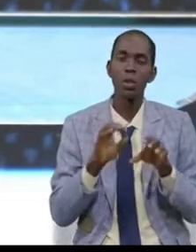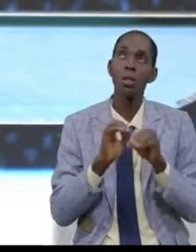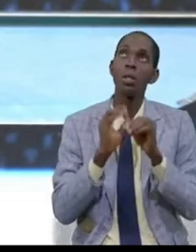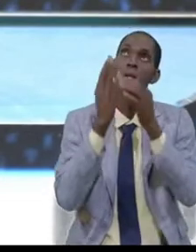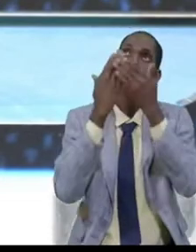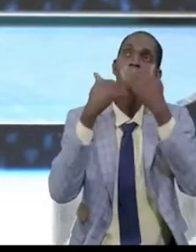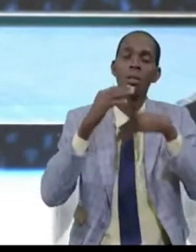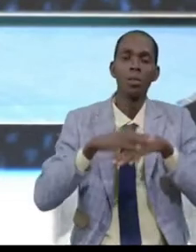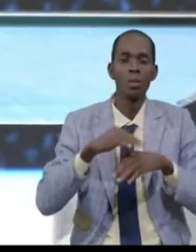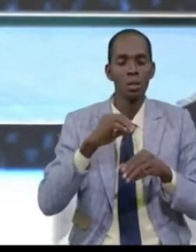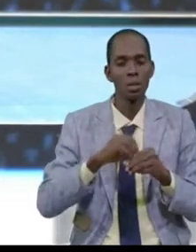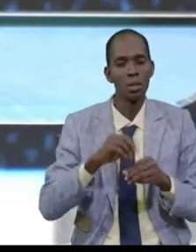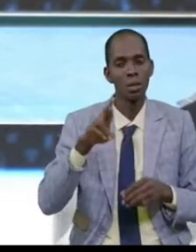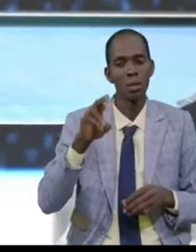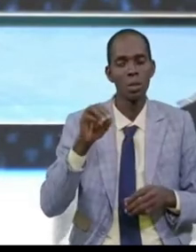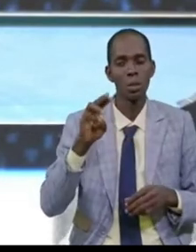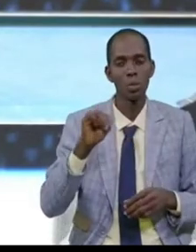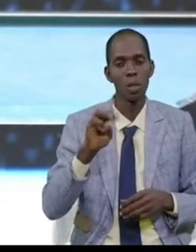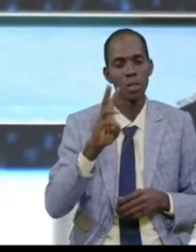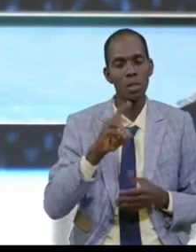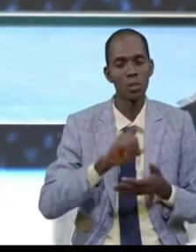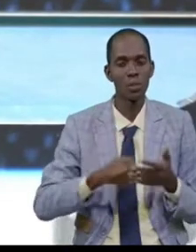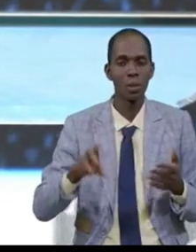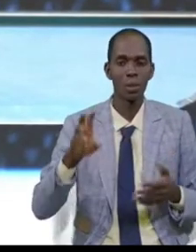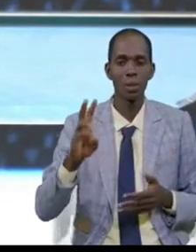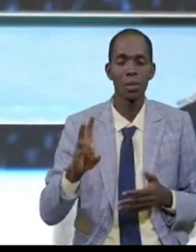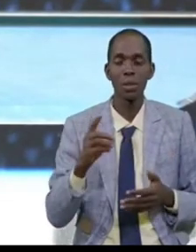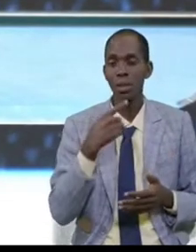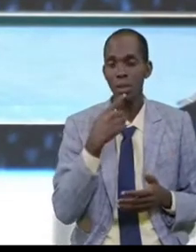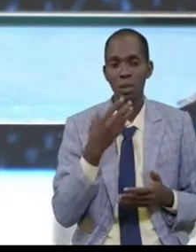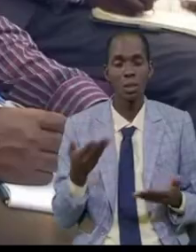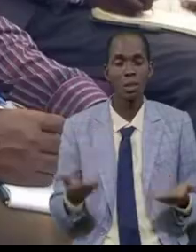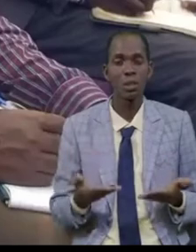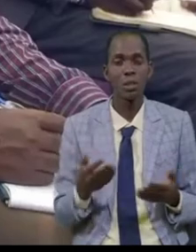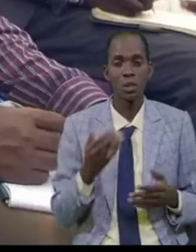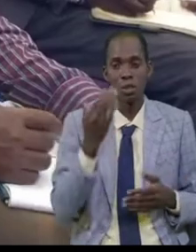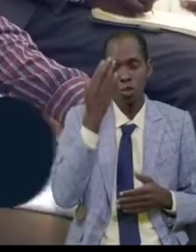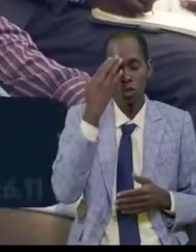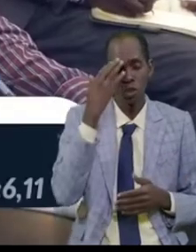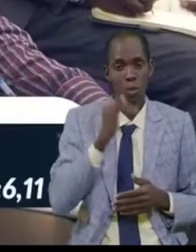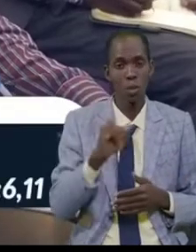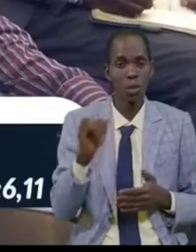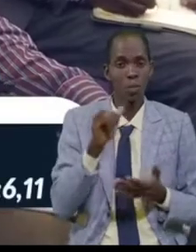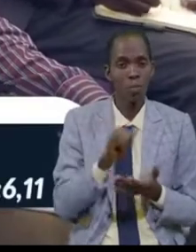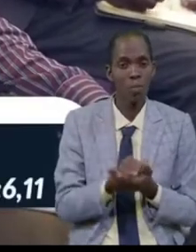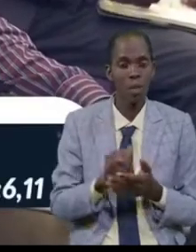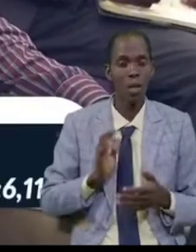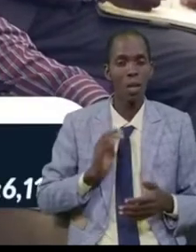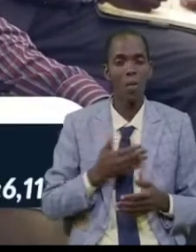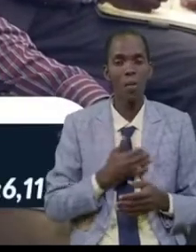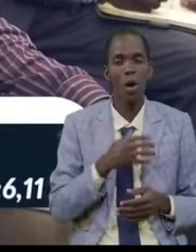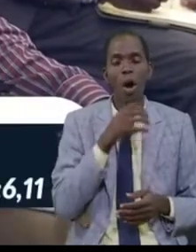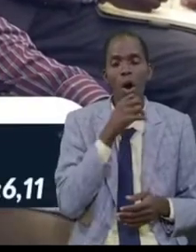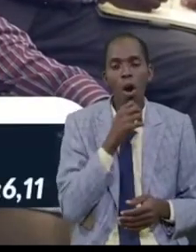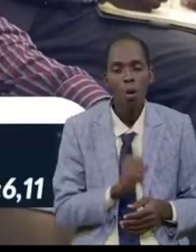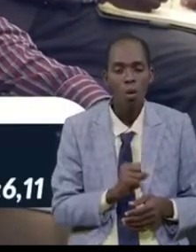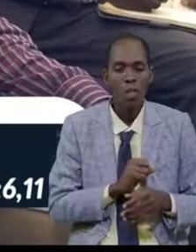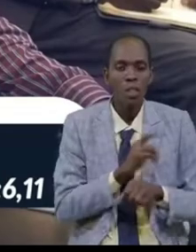chapter 6, reading from verse 6, it says, knowing this, that our old man